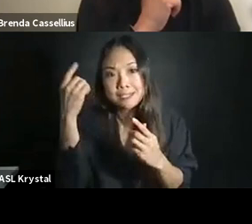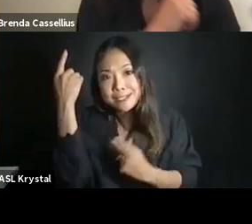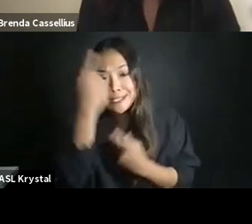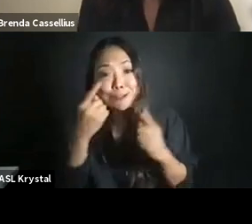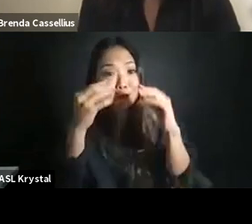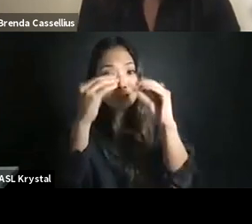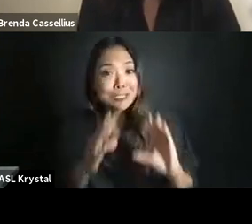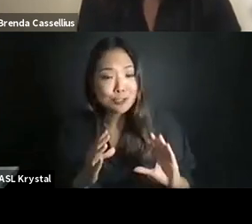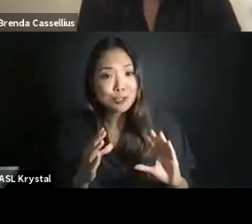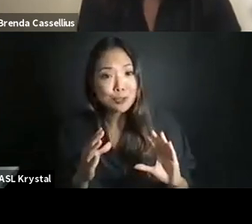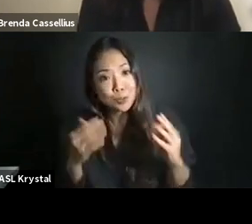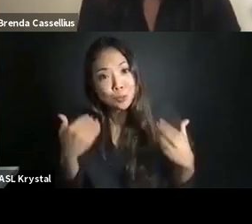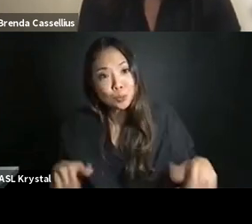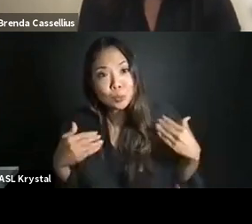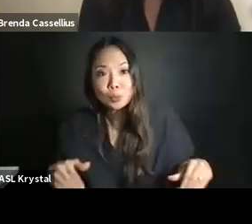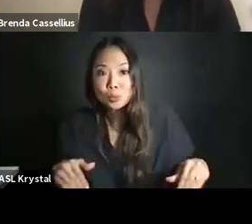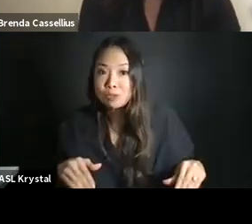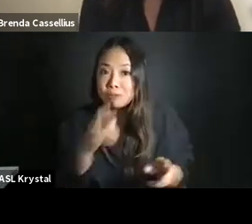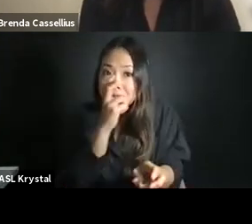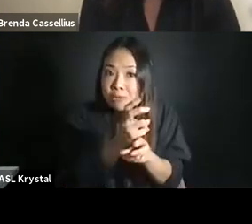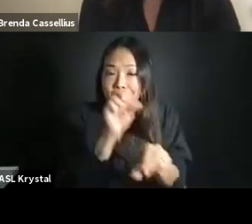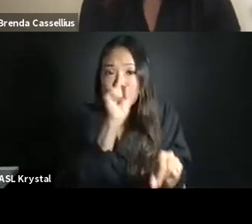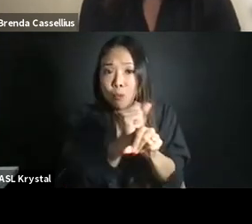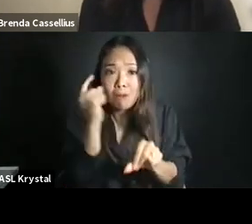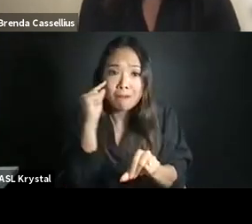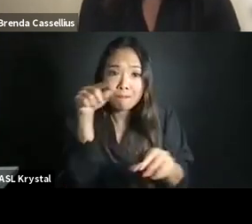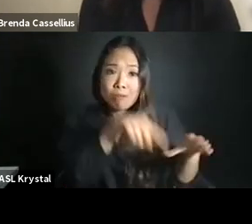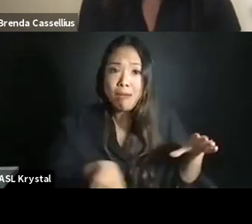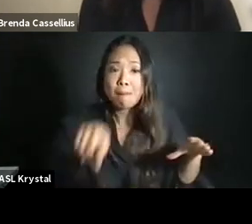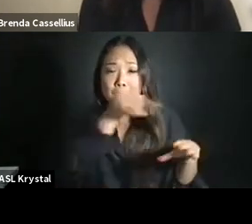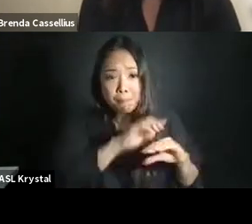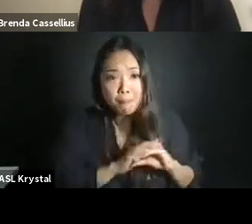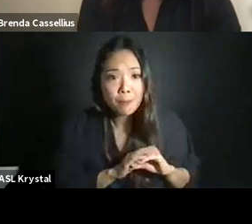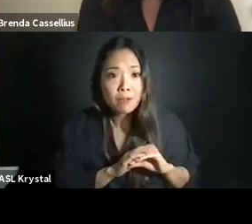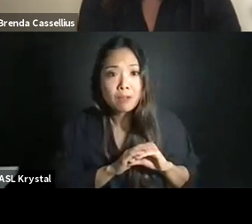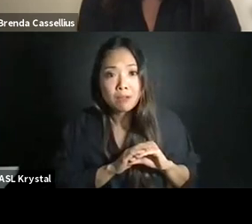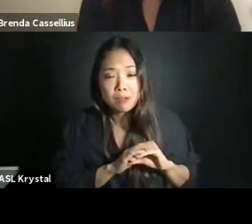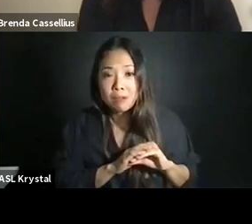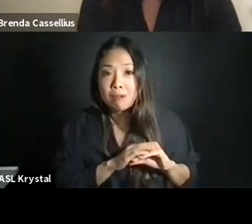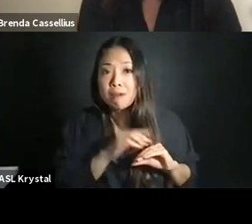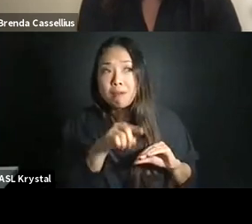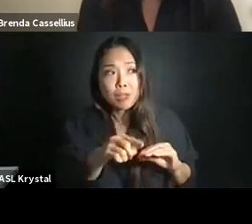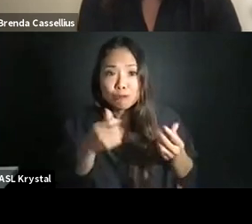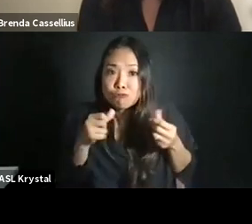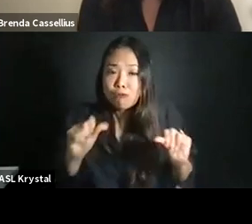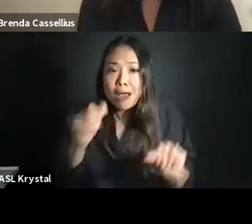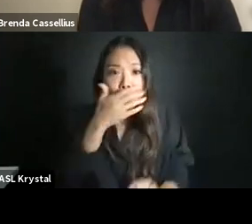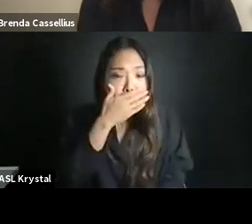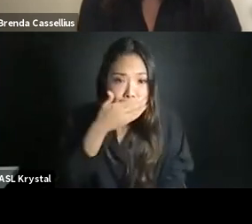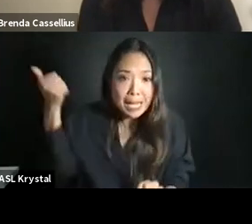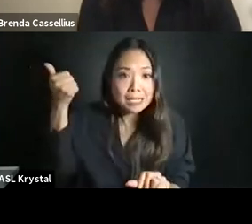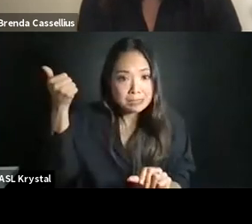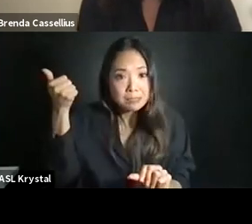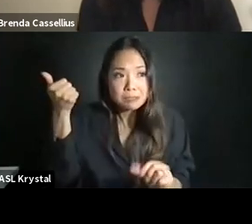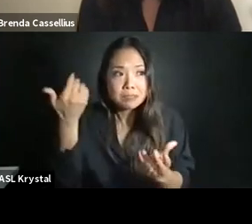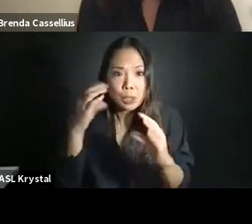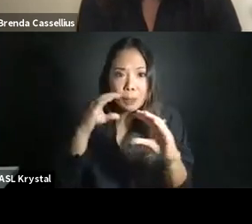difficult work for them we have to consider that they are doing their very best in terms of enabling communication